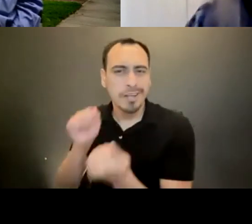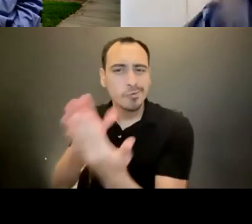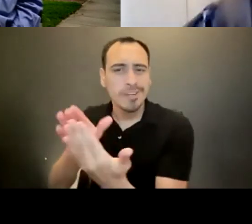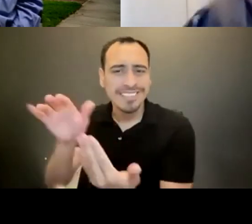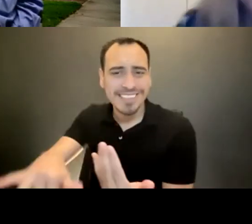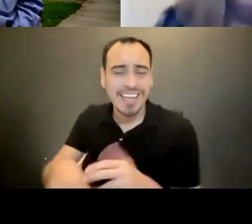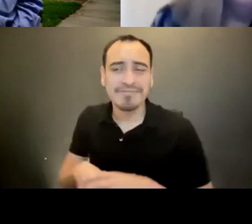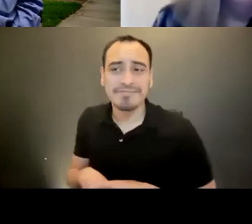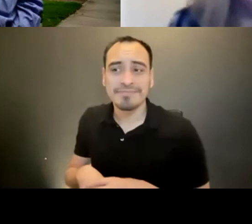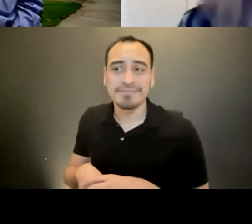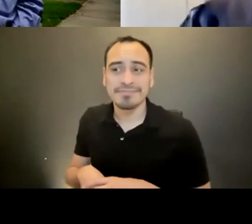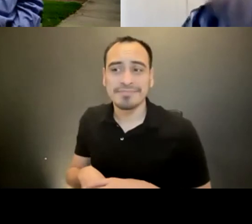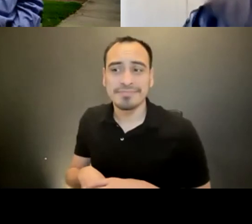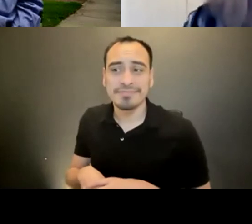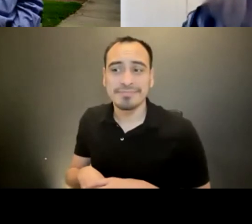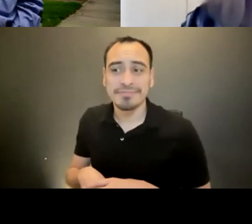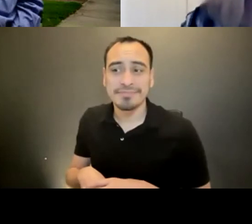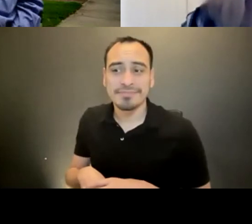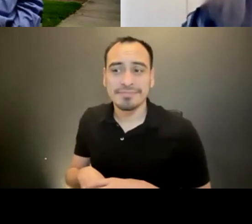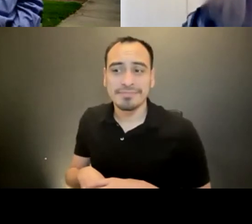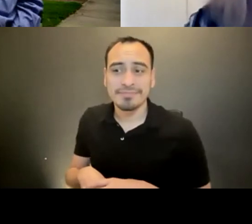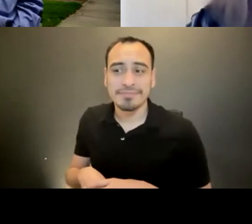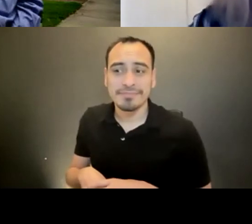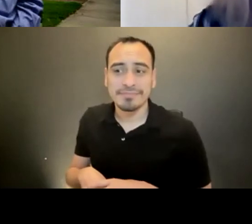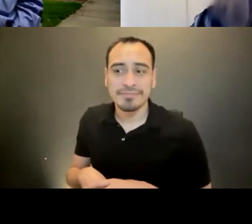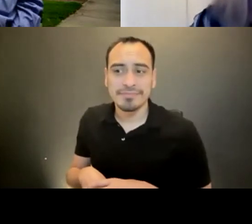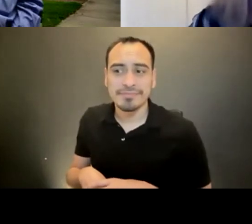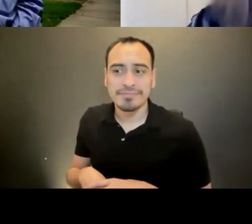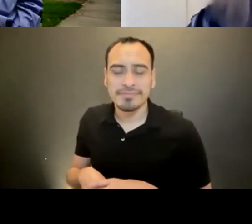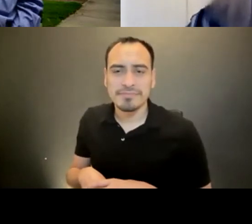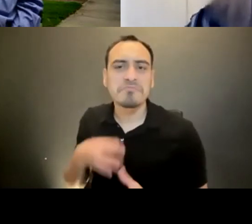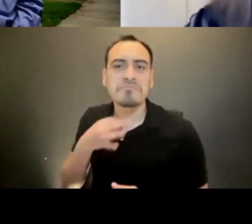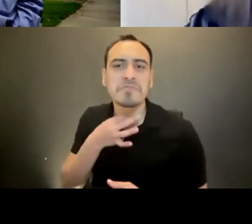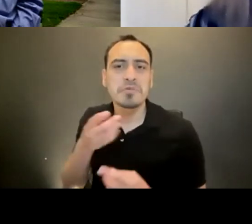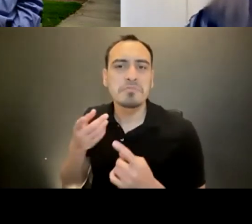the concerns with the health impact of COVID itself?